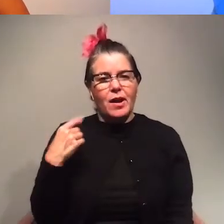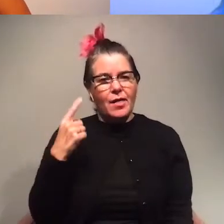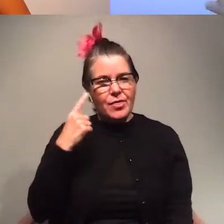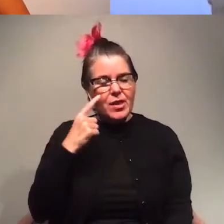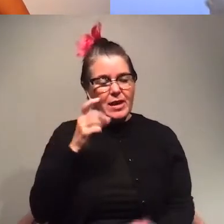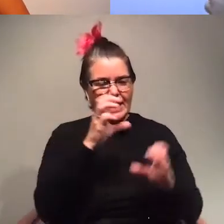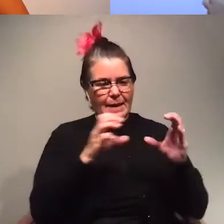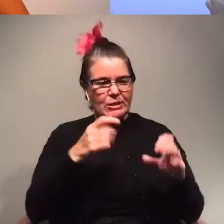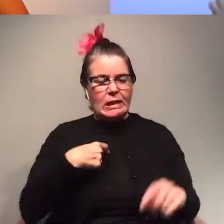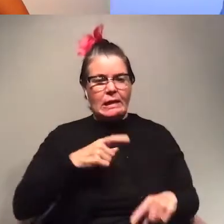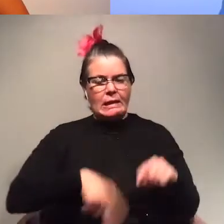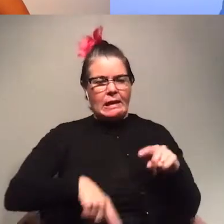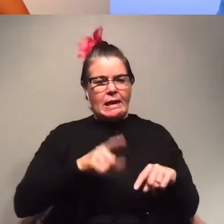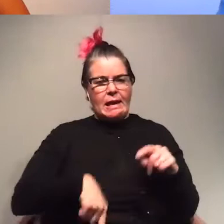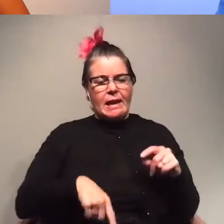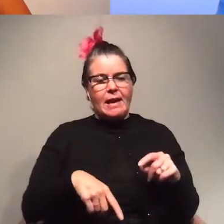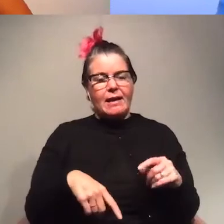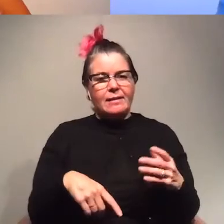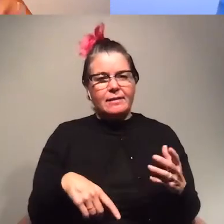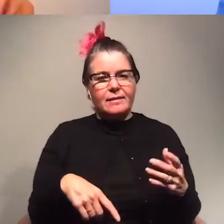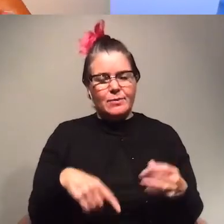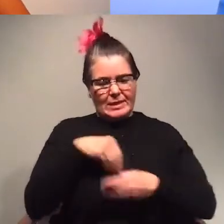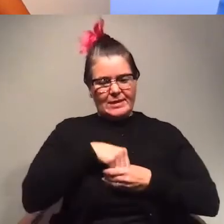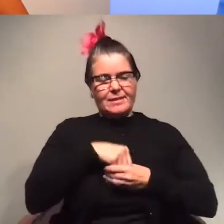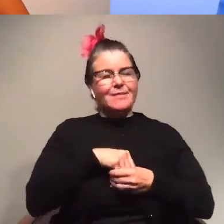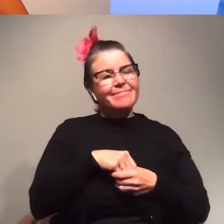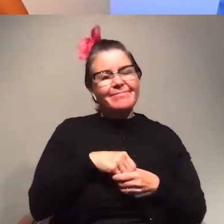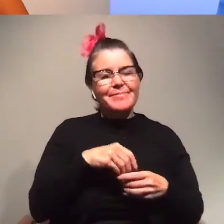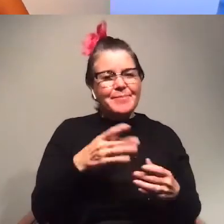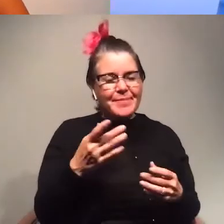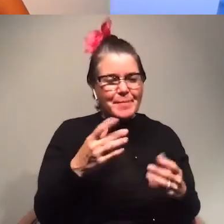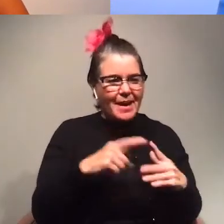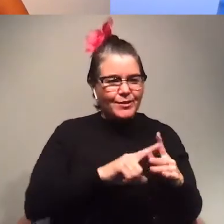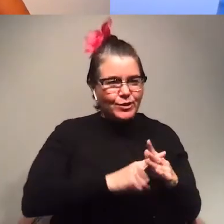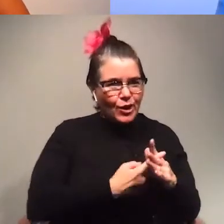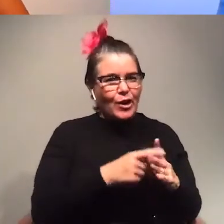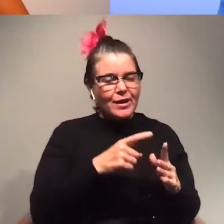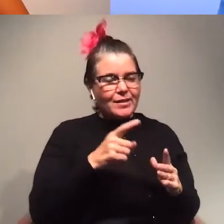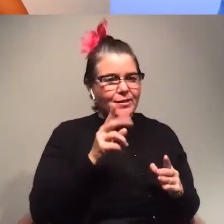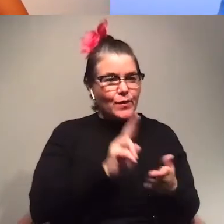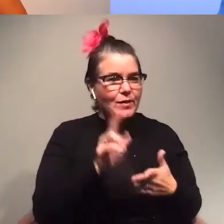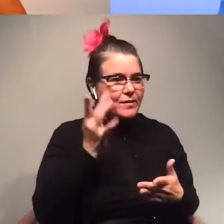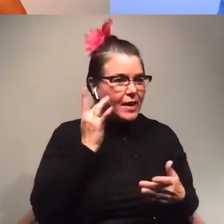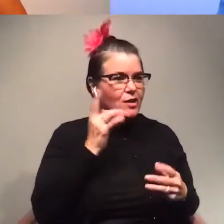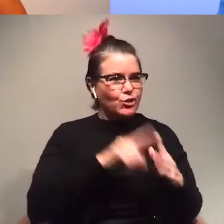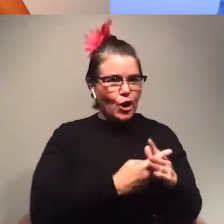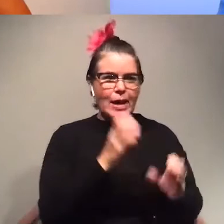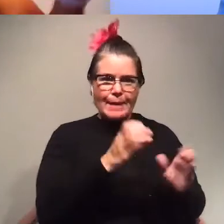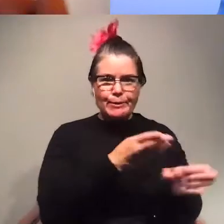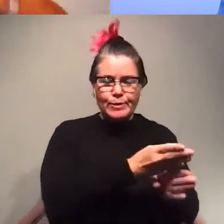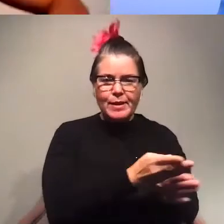chemistry, which is interesting because I started out as a chemistry major at Berkeley before I switched to marine science.